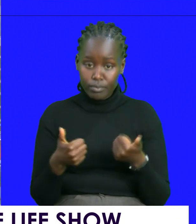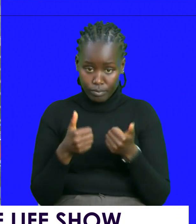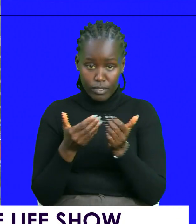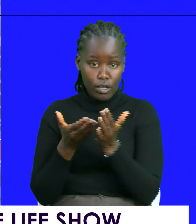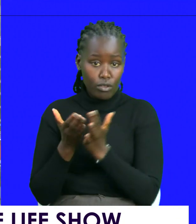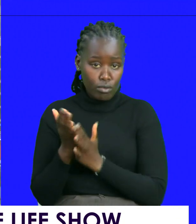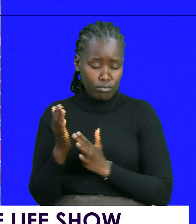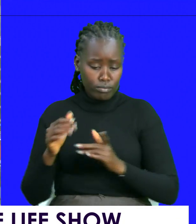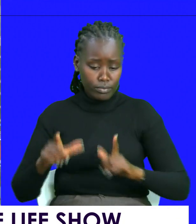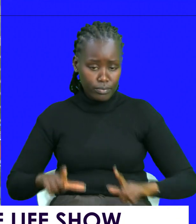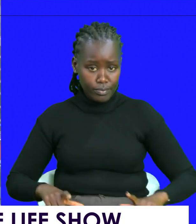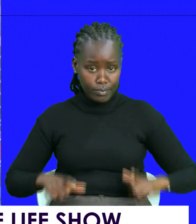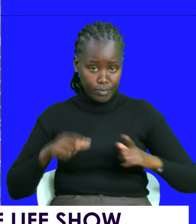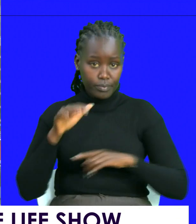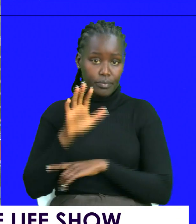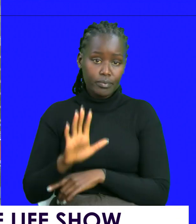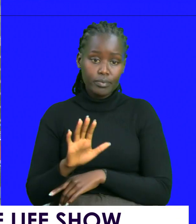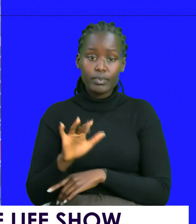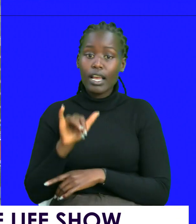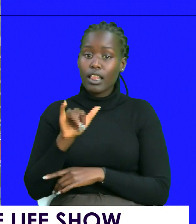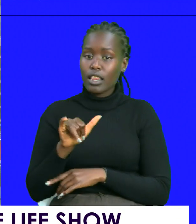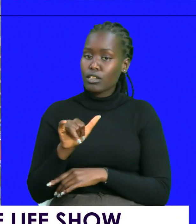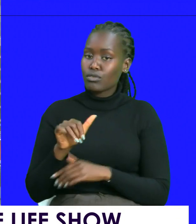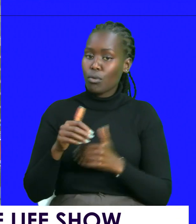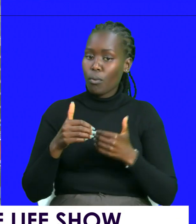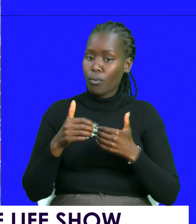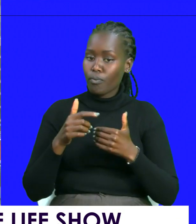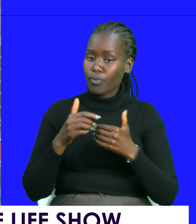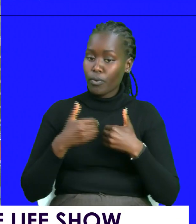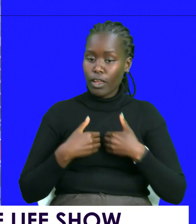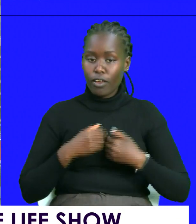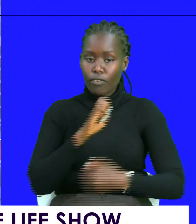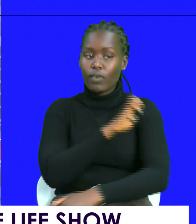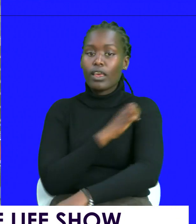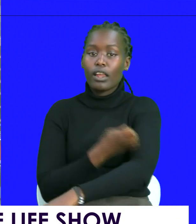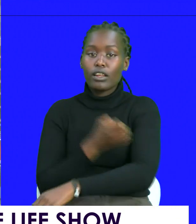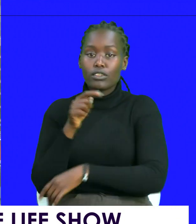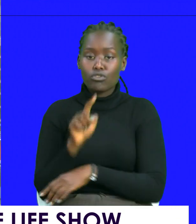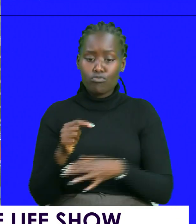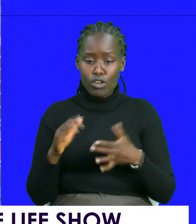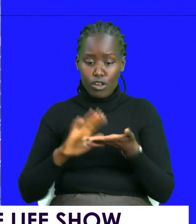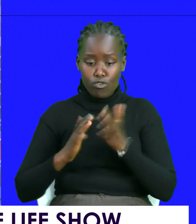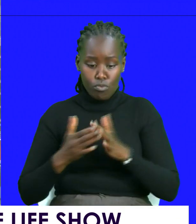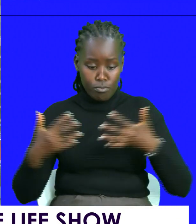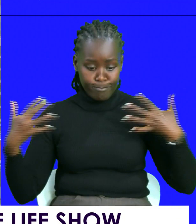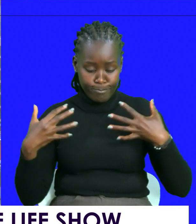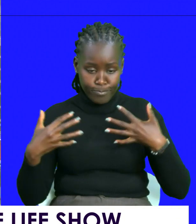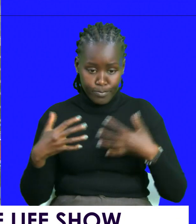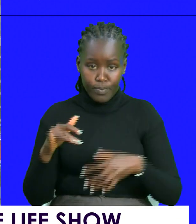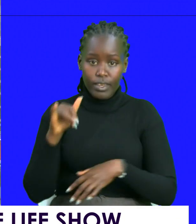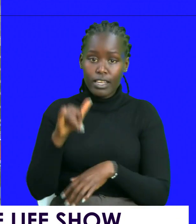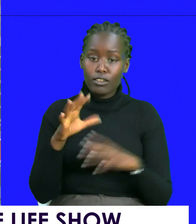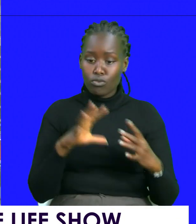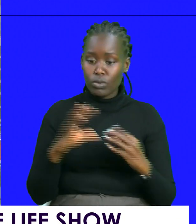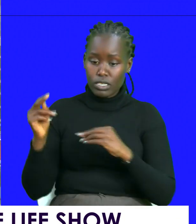throughout life, that will release energy to you, and you will be shocked. That kind of energy will take your name